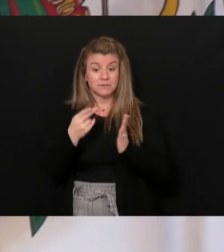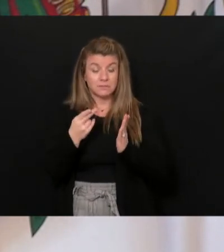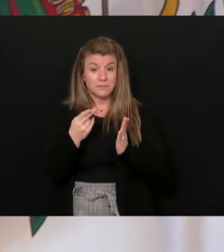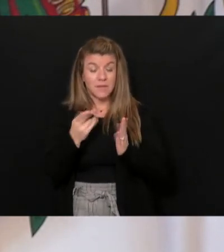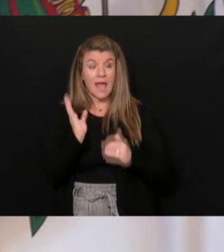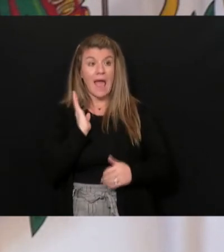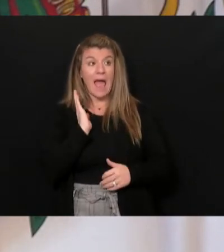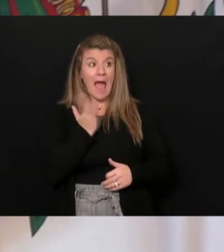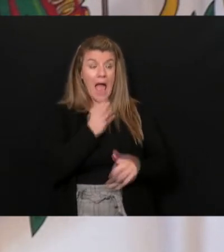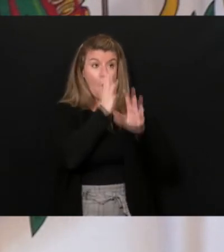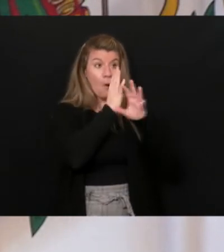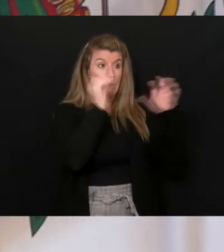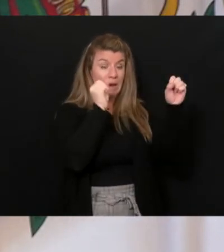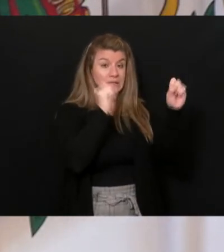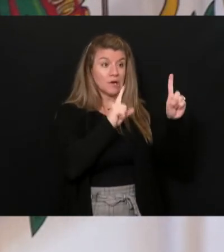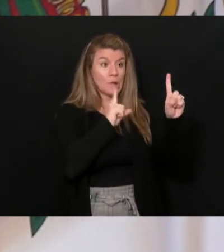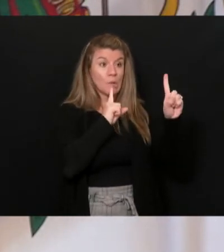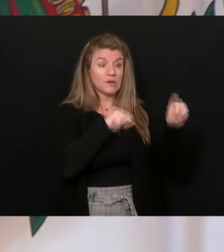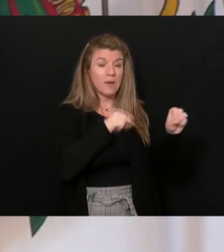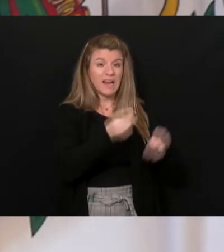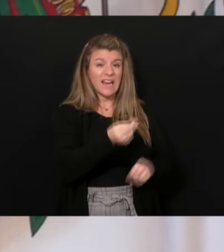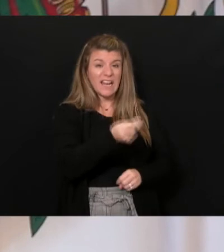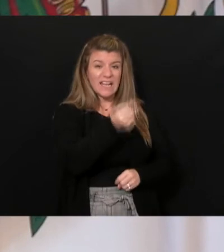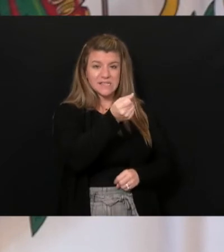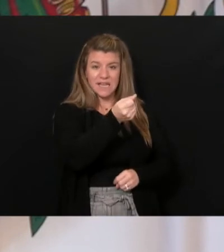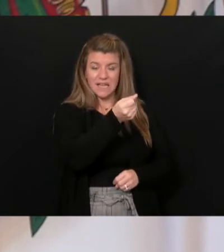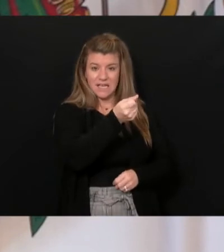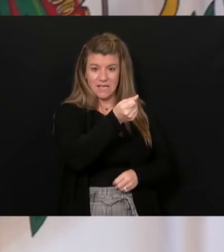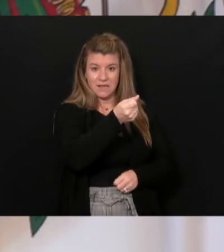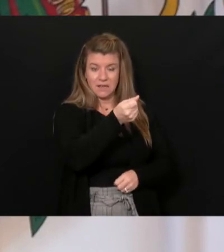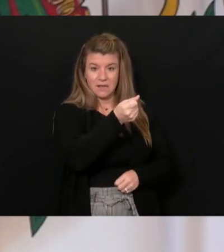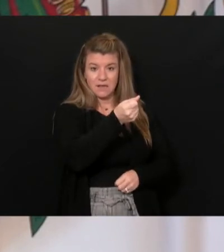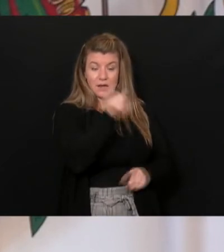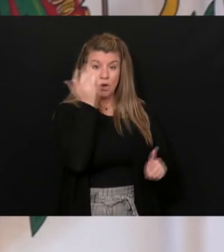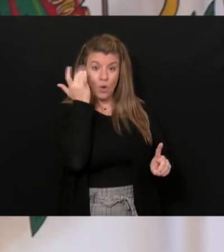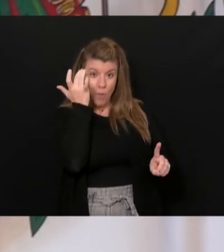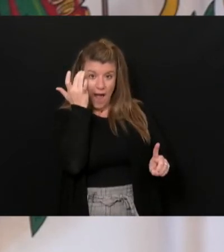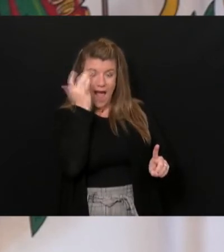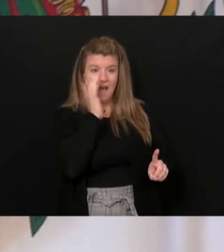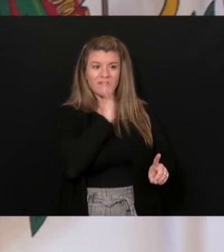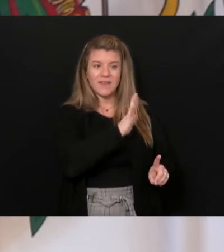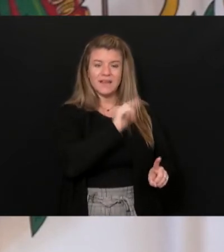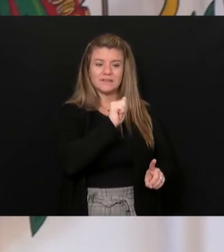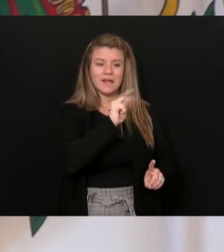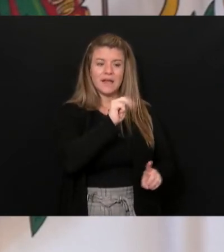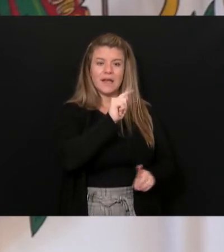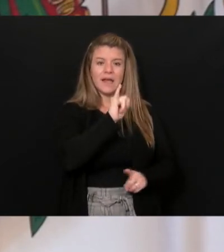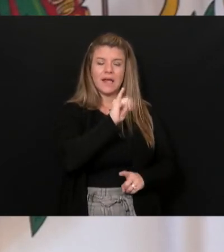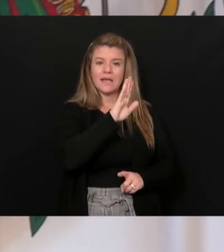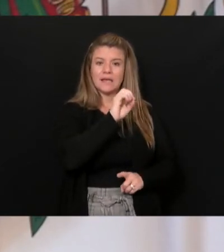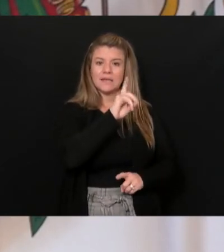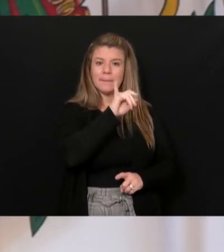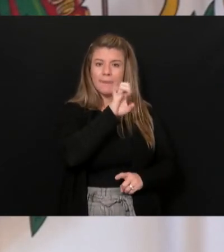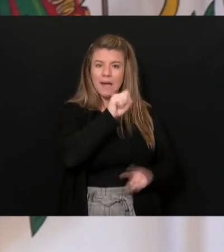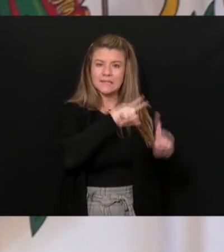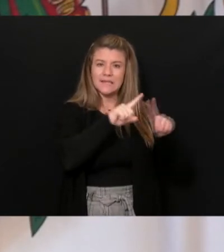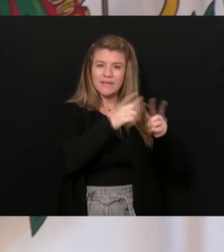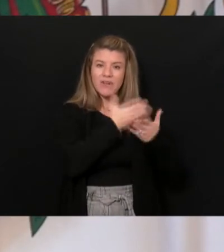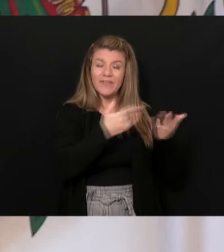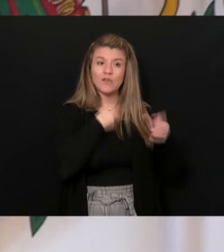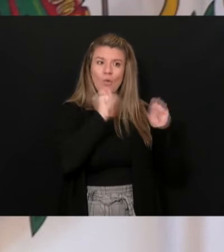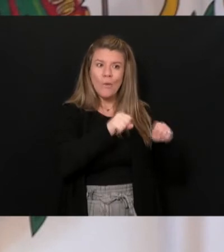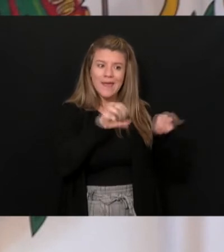our president responded instantaneously because of antibodies and stuff that we can do if